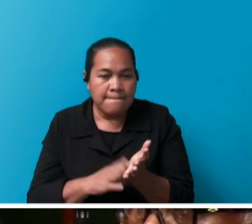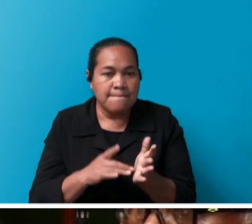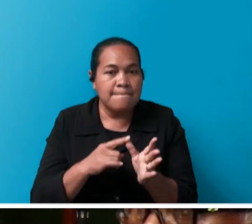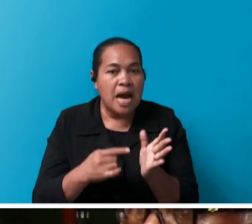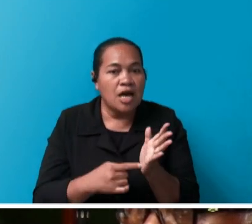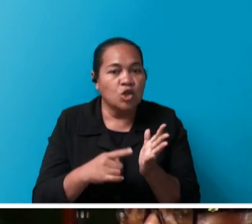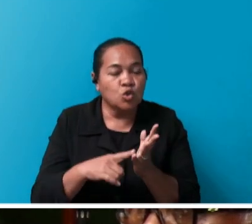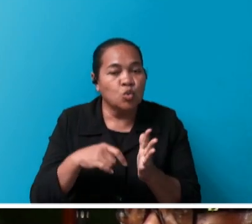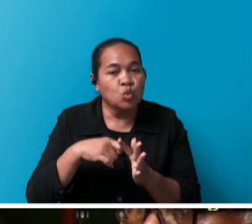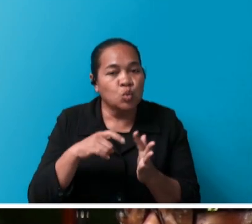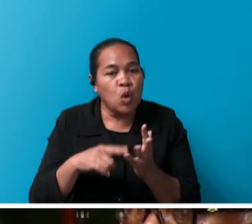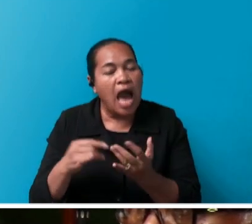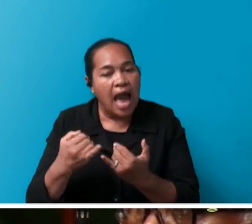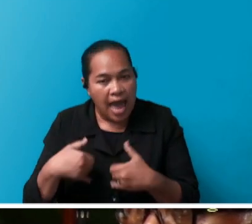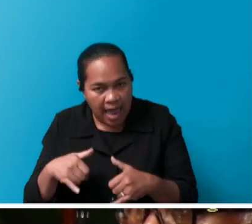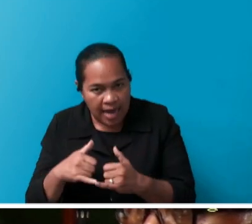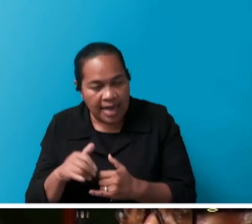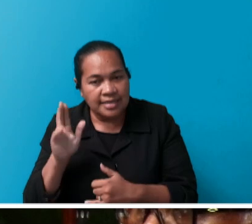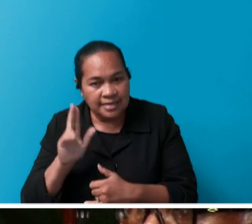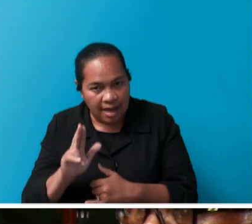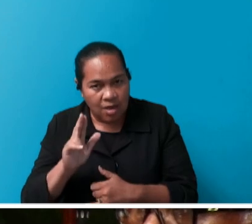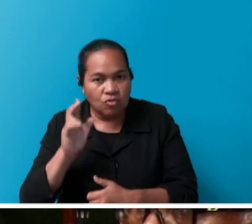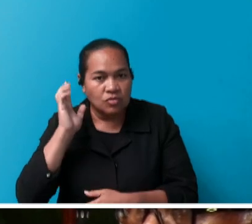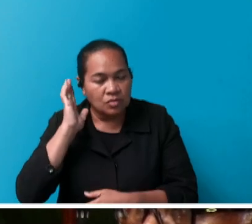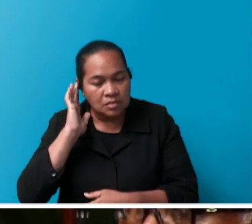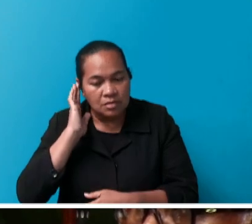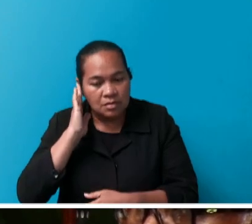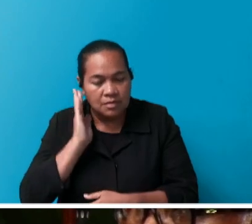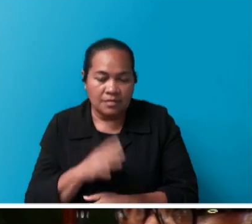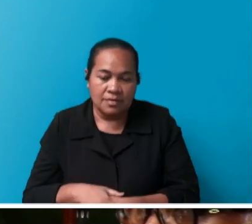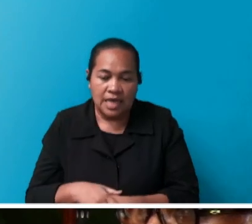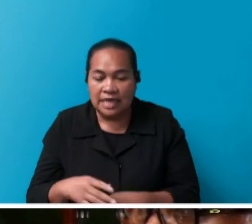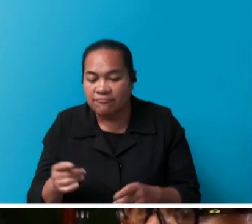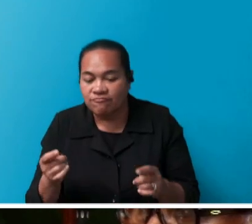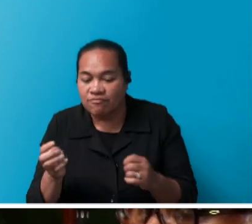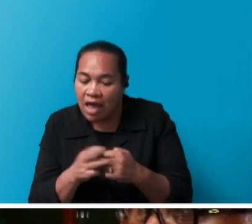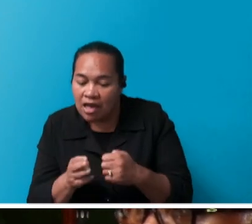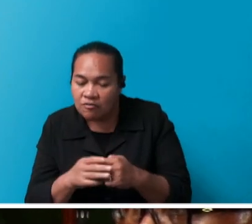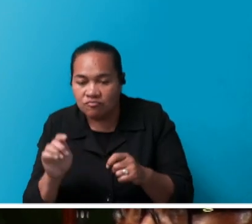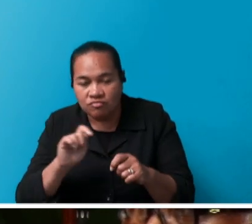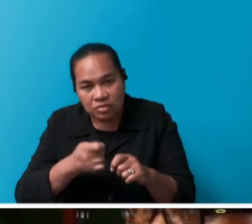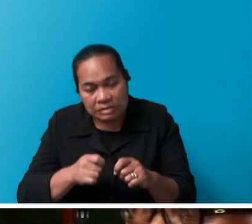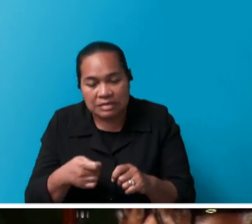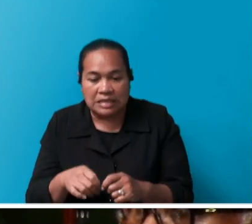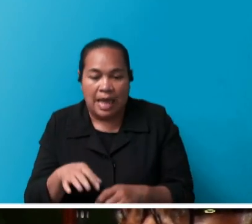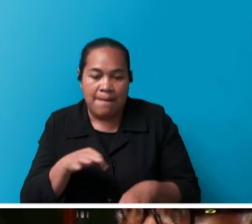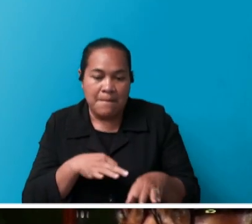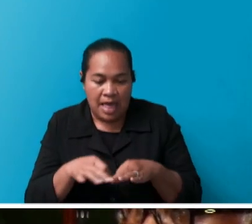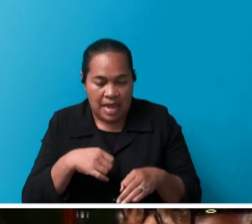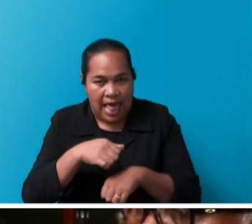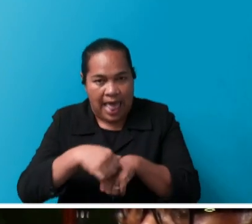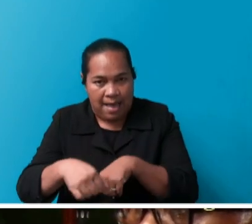on Matuku Island in Laos. Renovations are planned by April this year